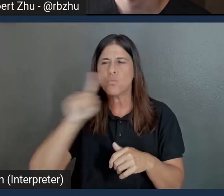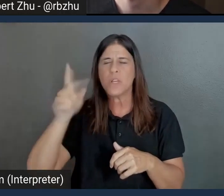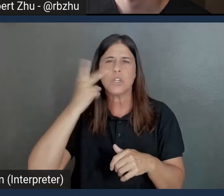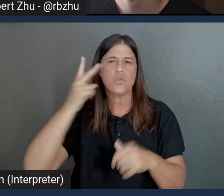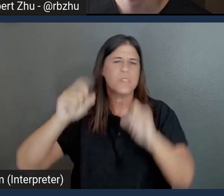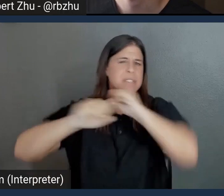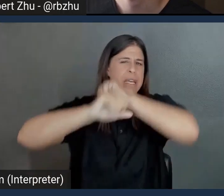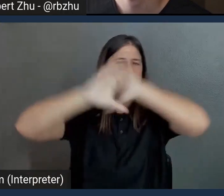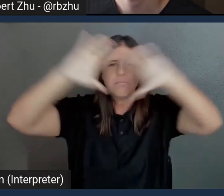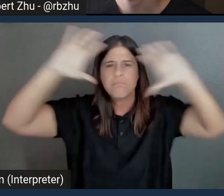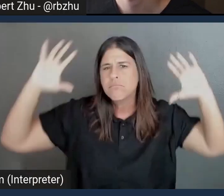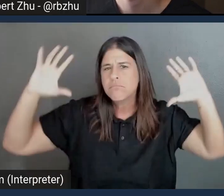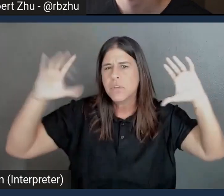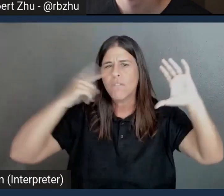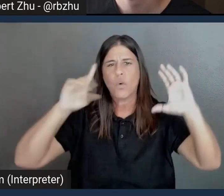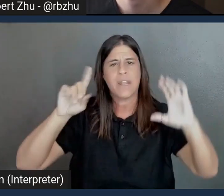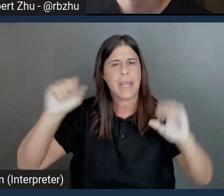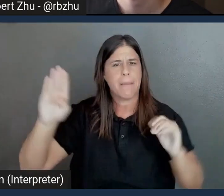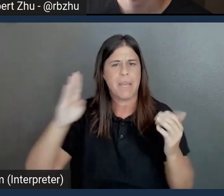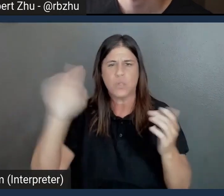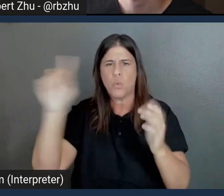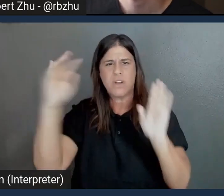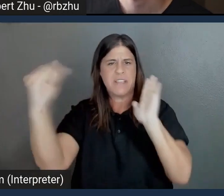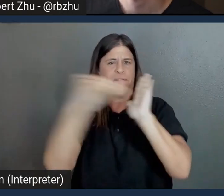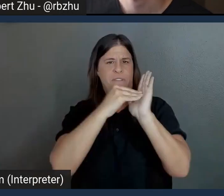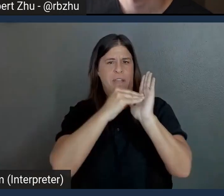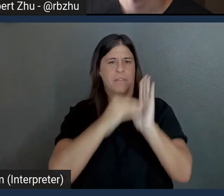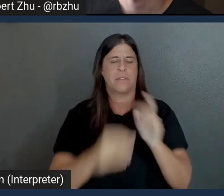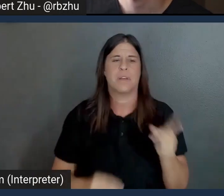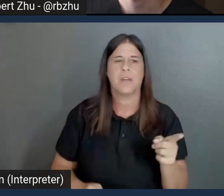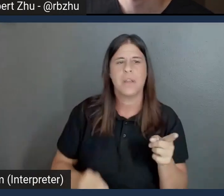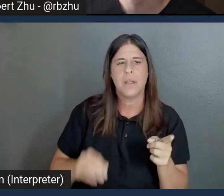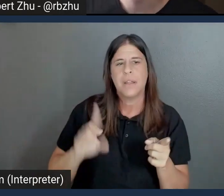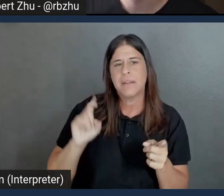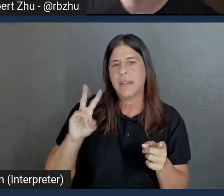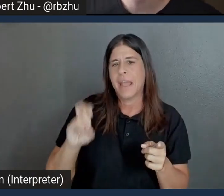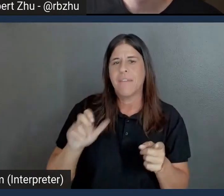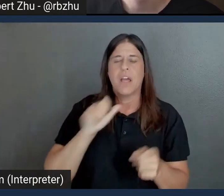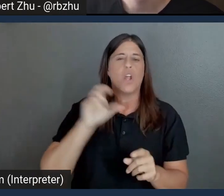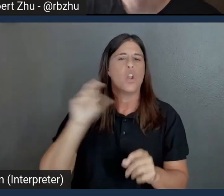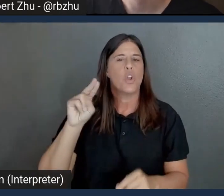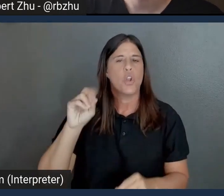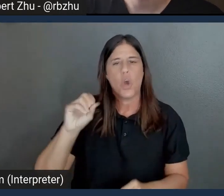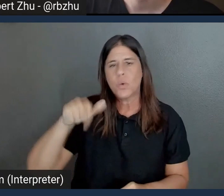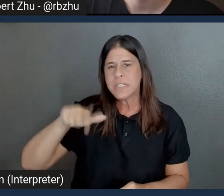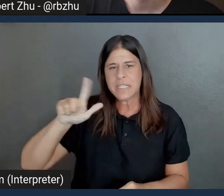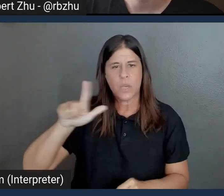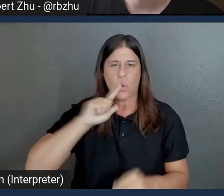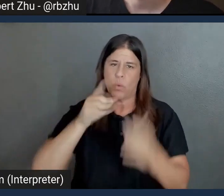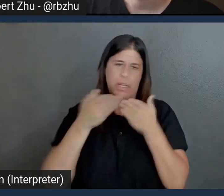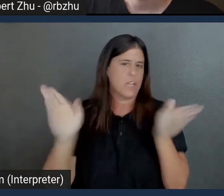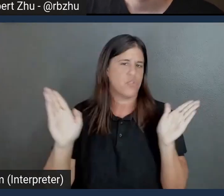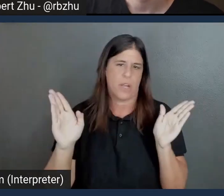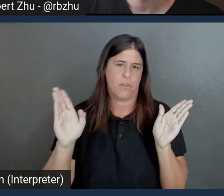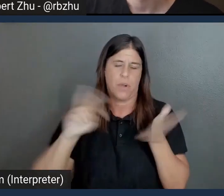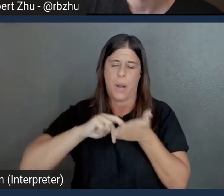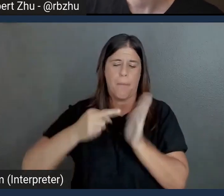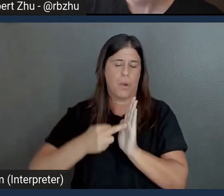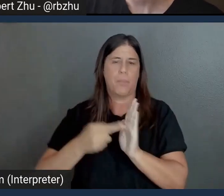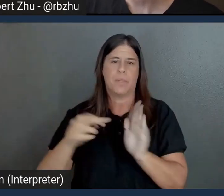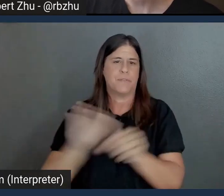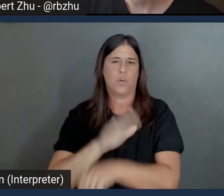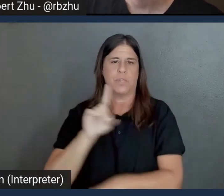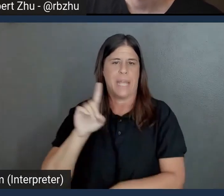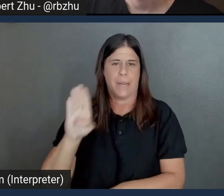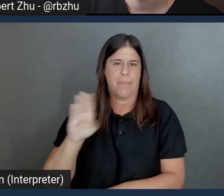taxonomy of databases? Yeah, I mean, when I kind of think of just NoSQL in general and our purpose-built database set of